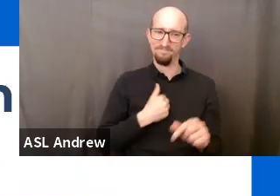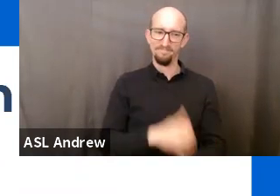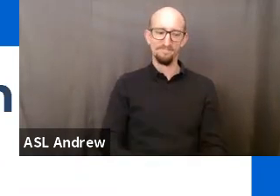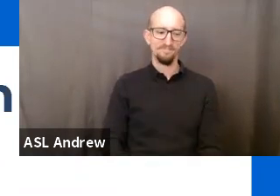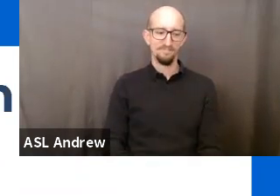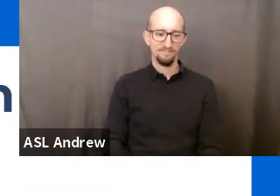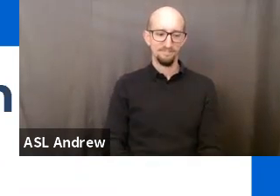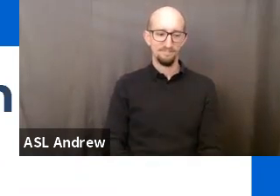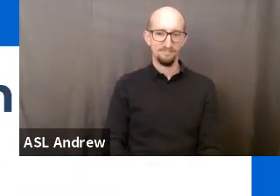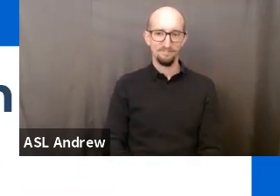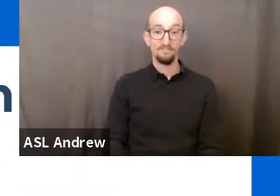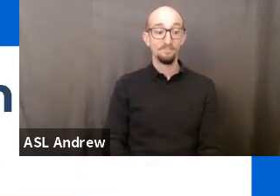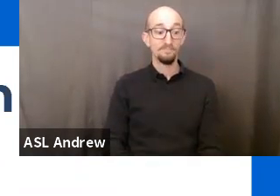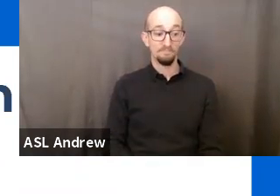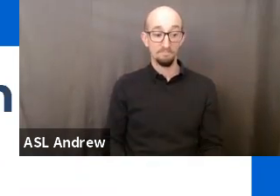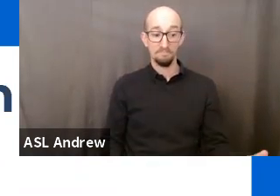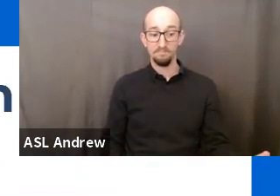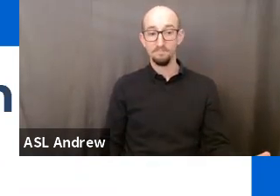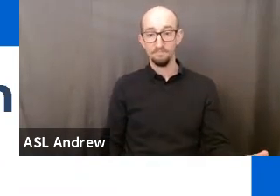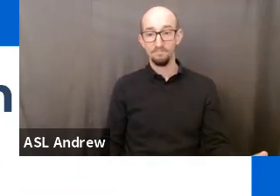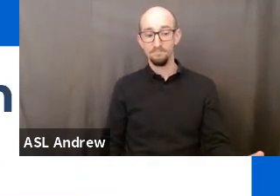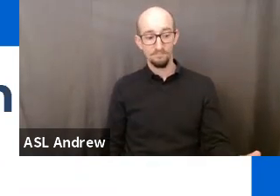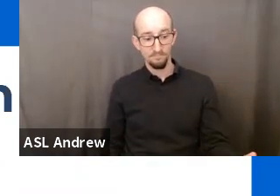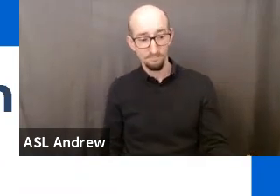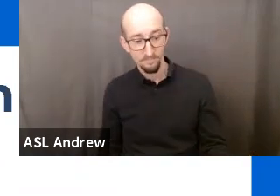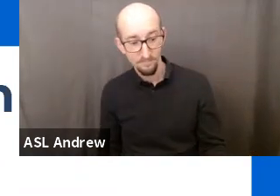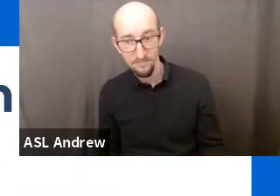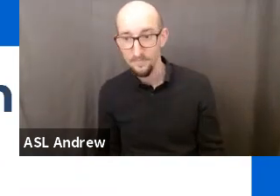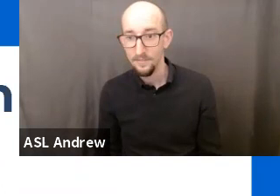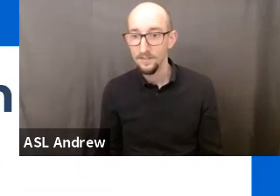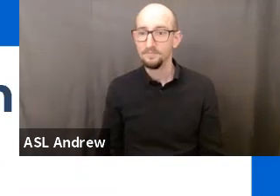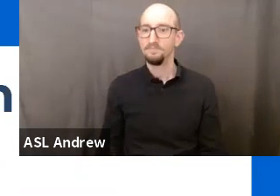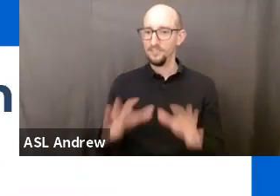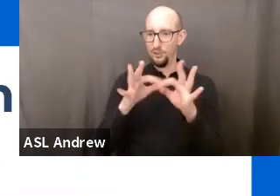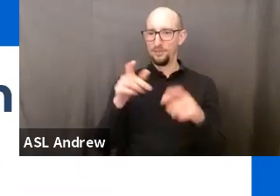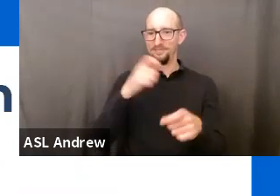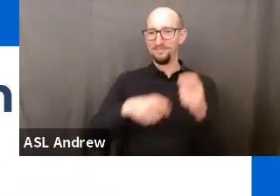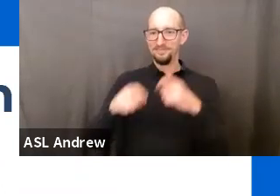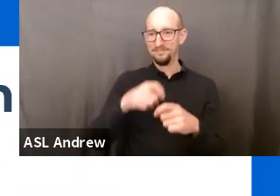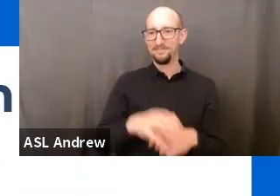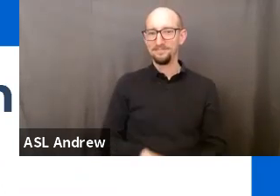So you'll see 6 tables. You're going to see a bunch of slides that look very similar. So